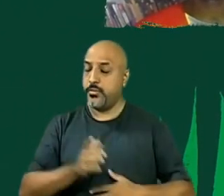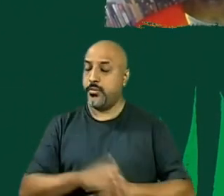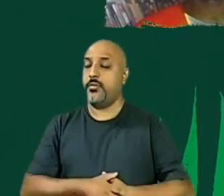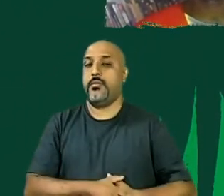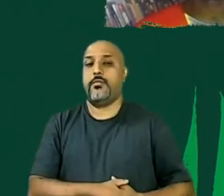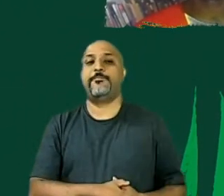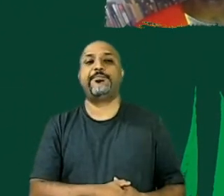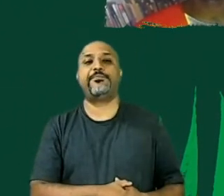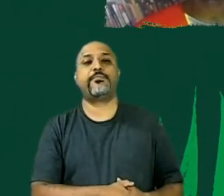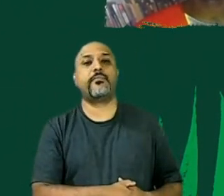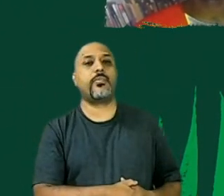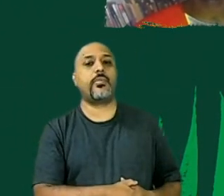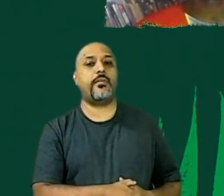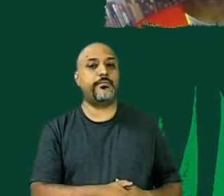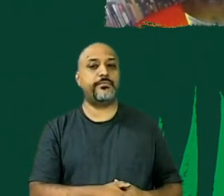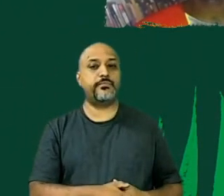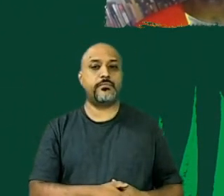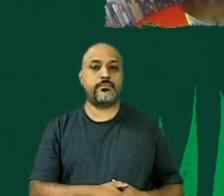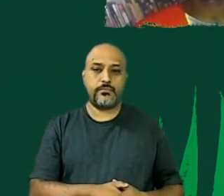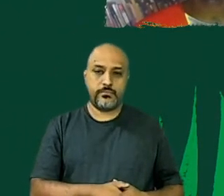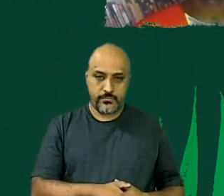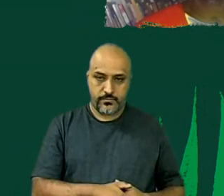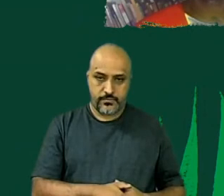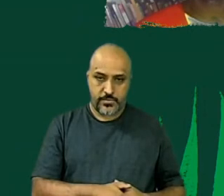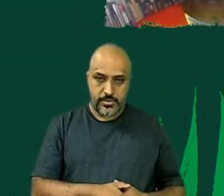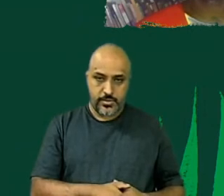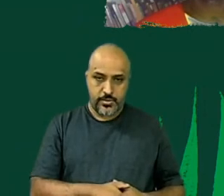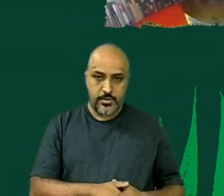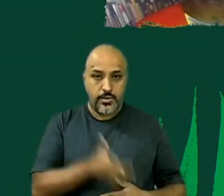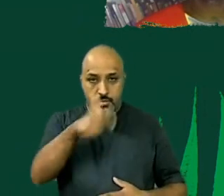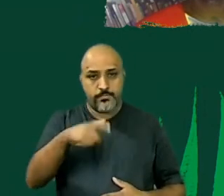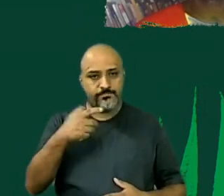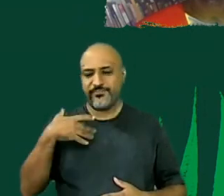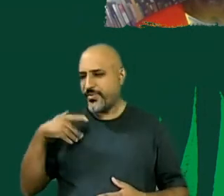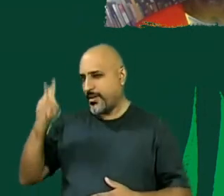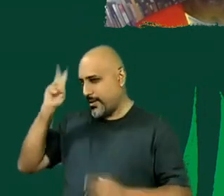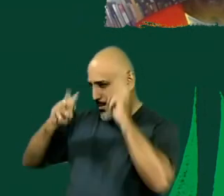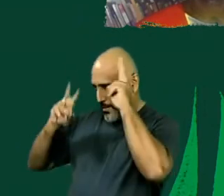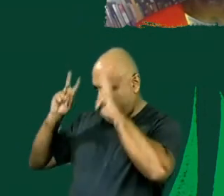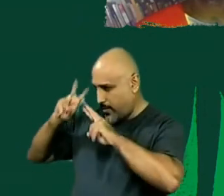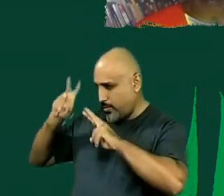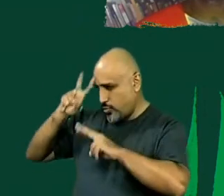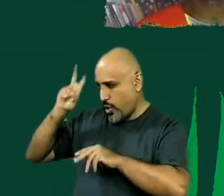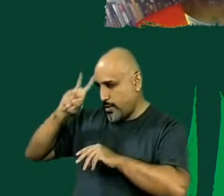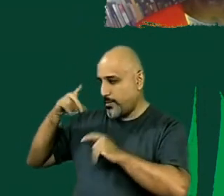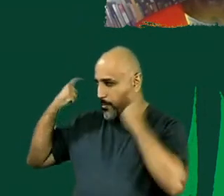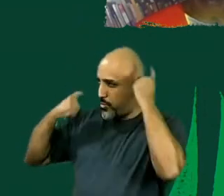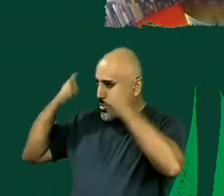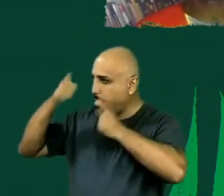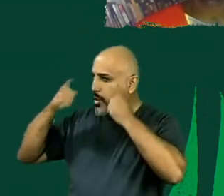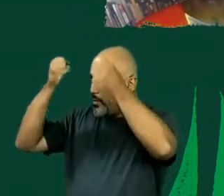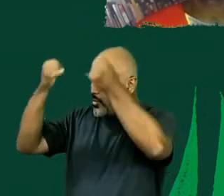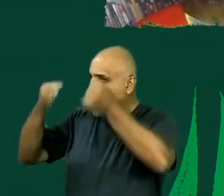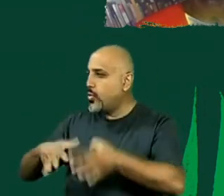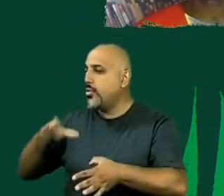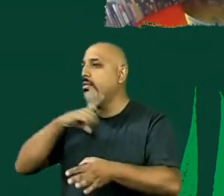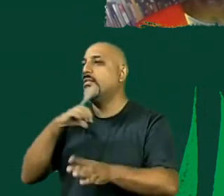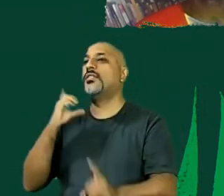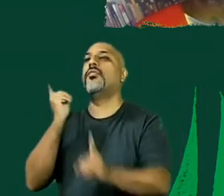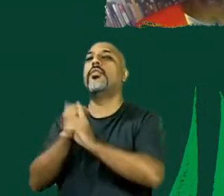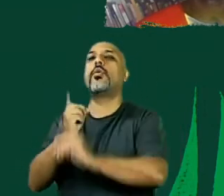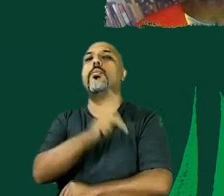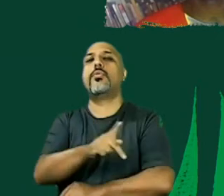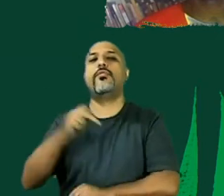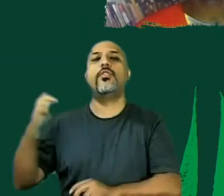Now we have this concern. Could you also talk a little bit about this meeting that you had